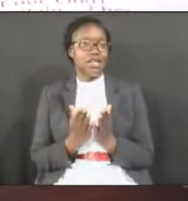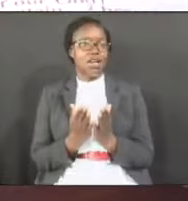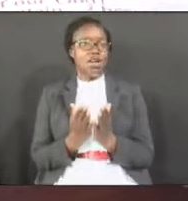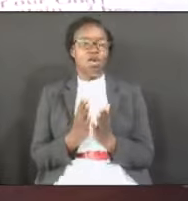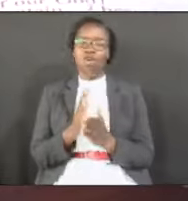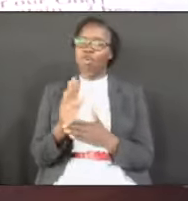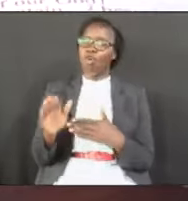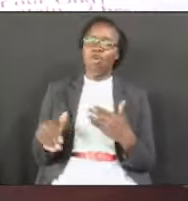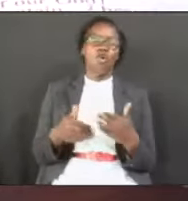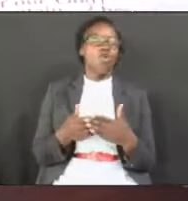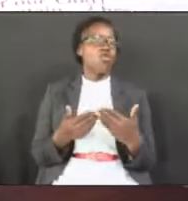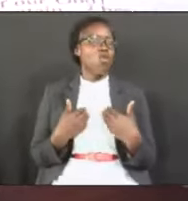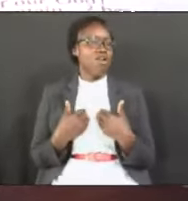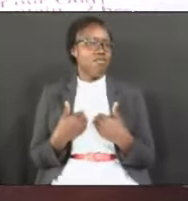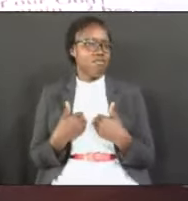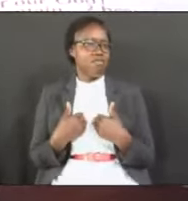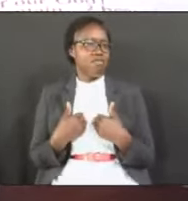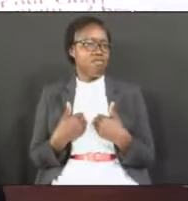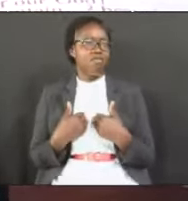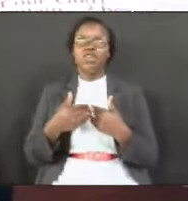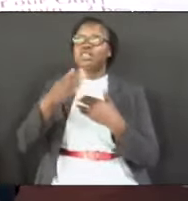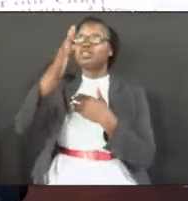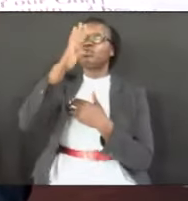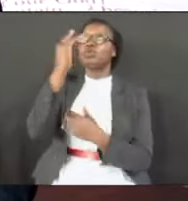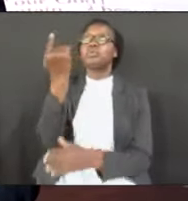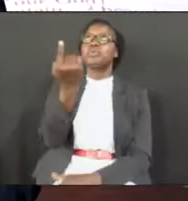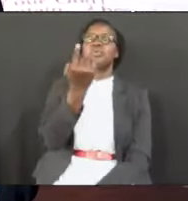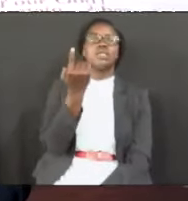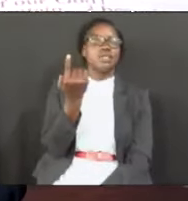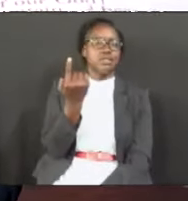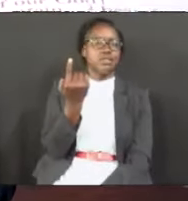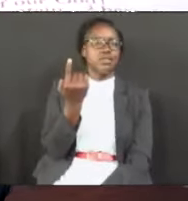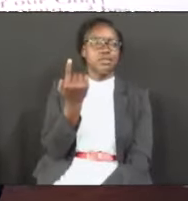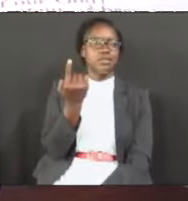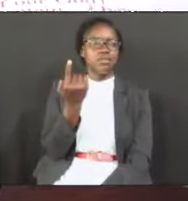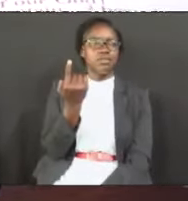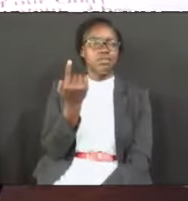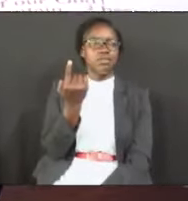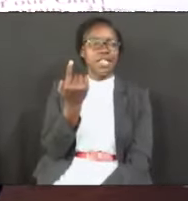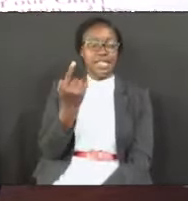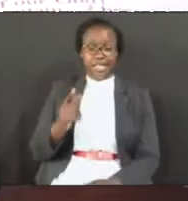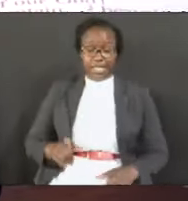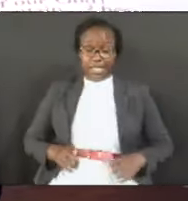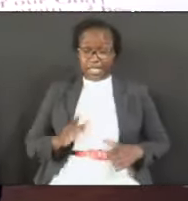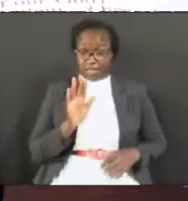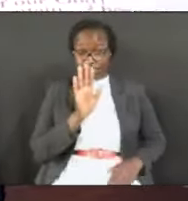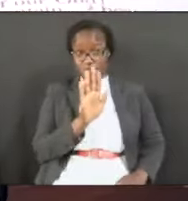you have is God in your life.